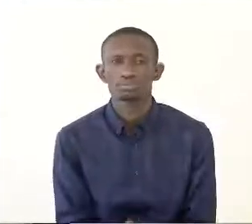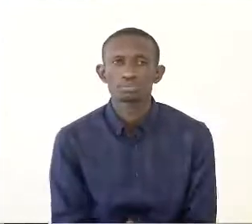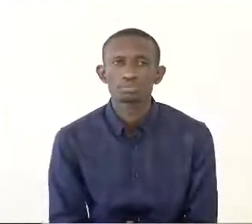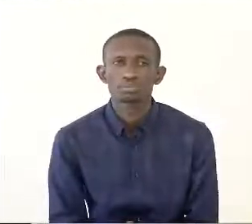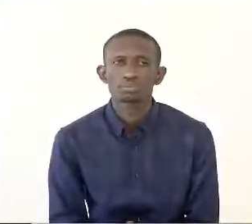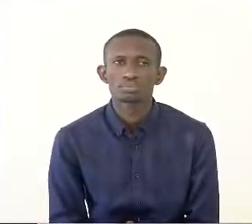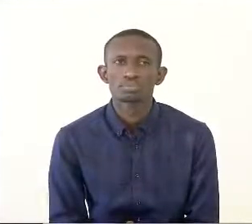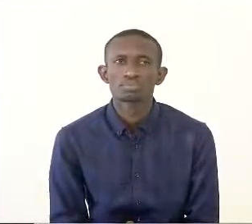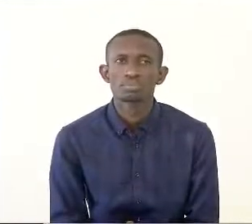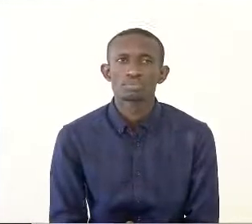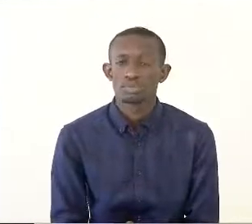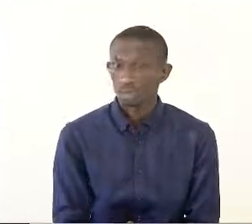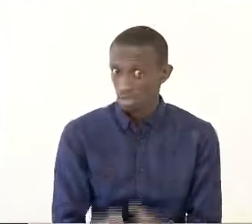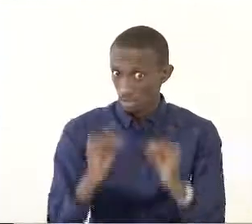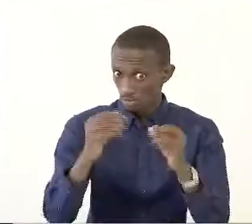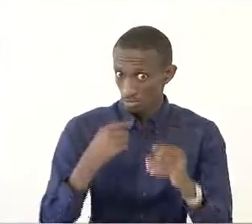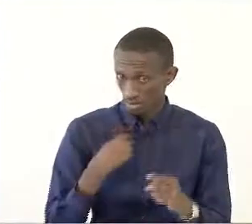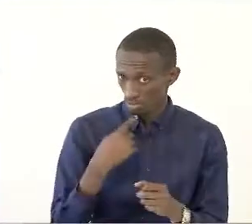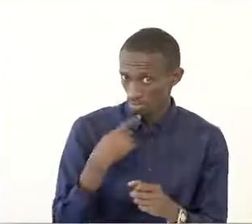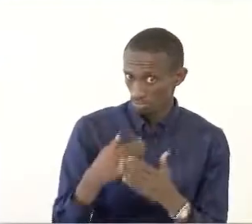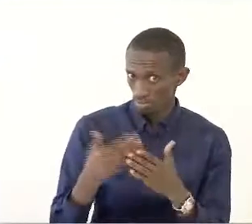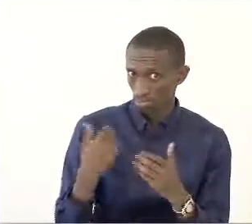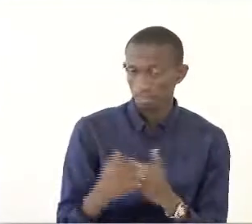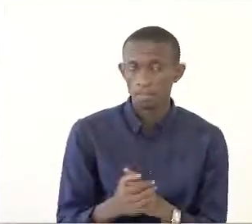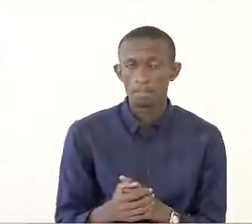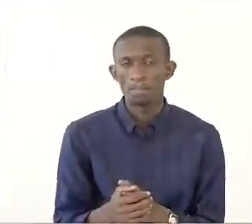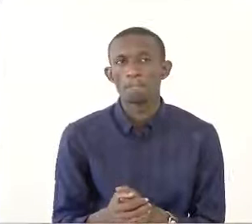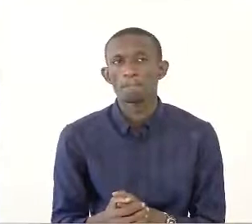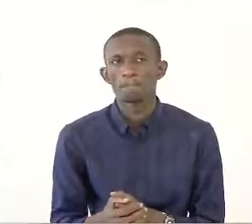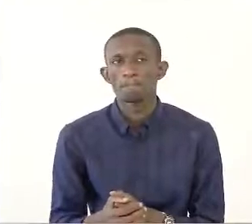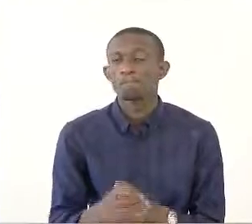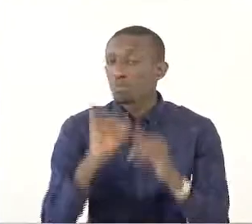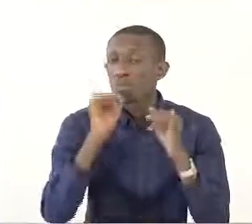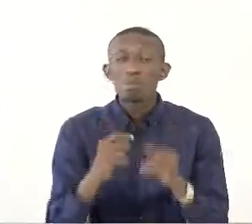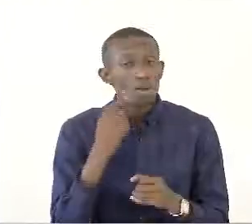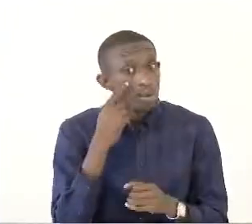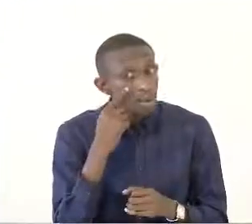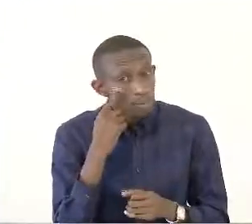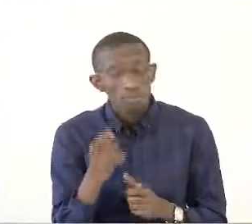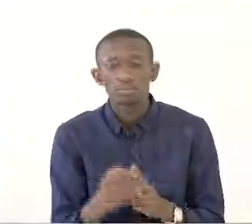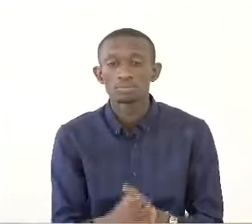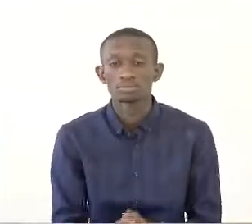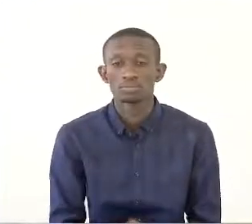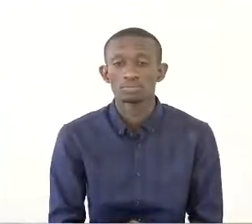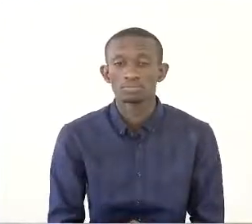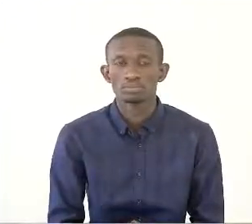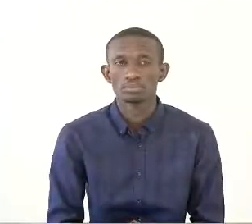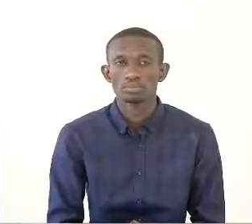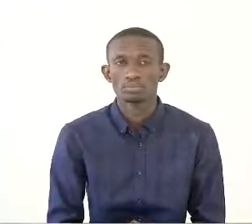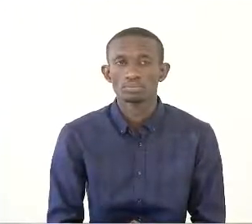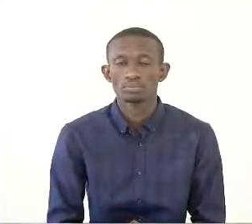Then, as what we have said, it is again, it occurs spontaneously. It is a